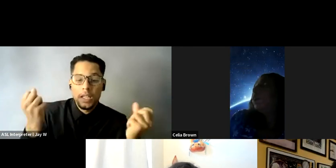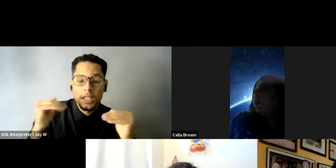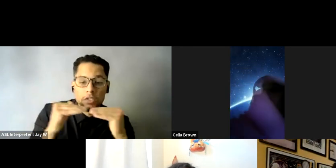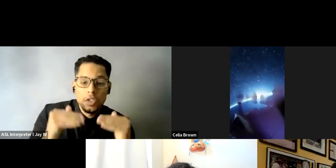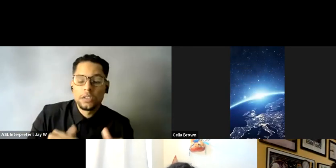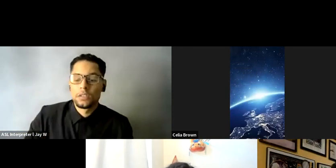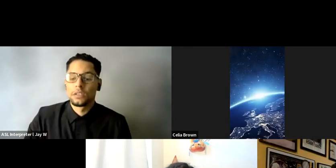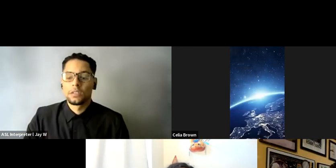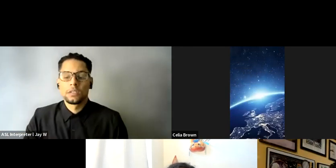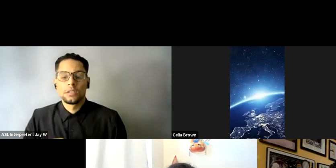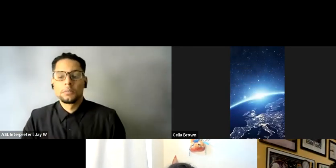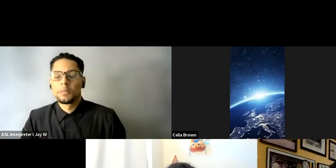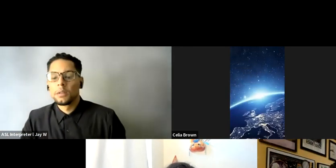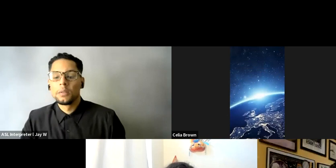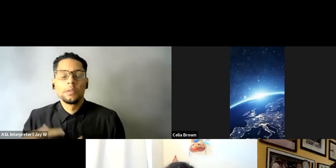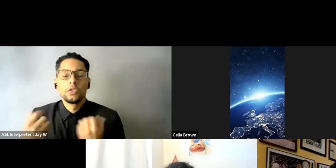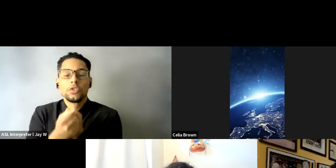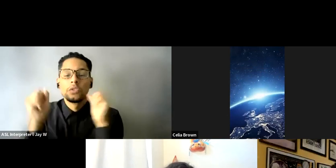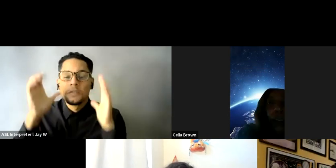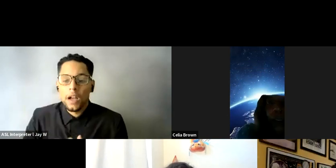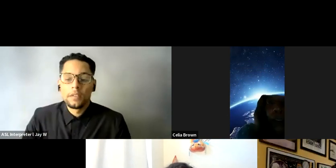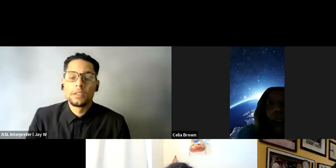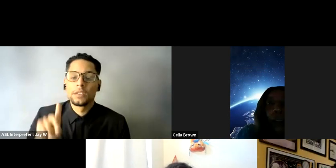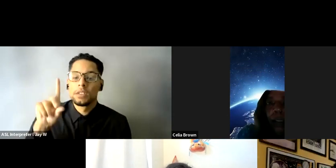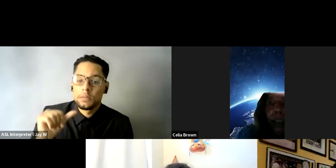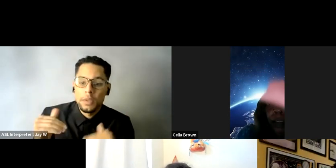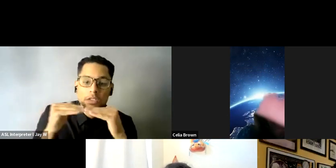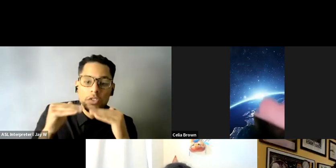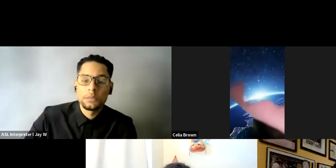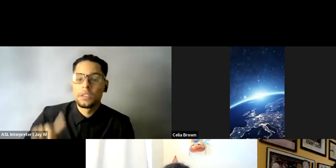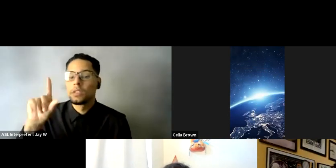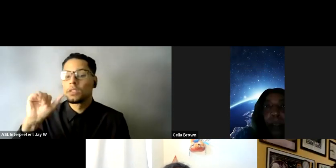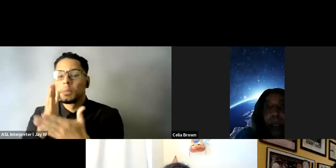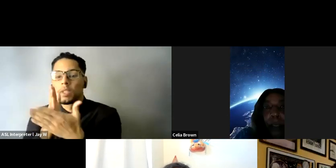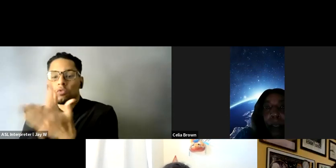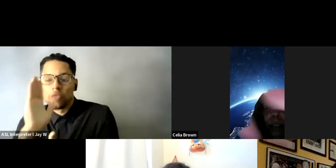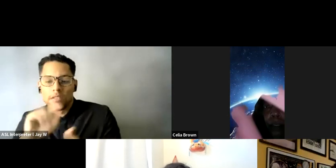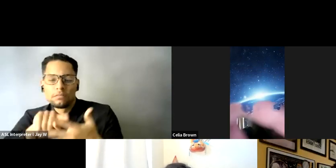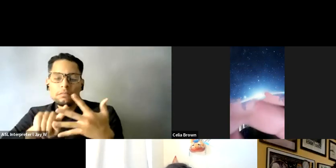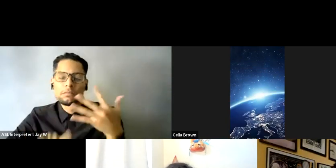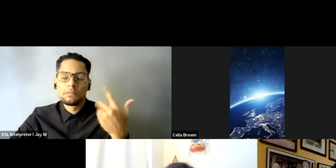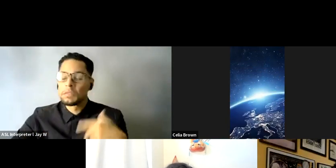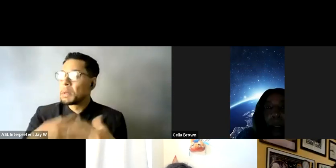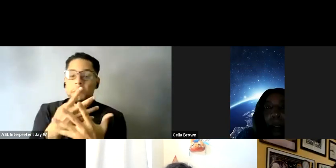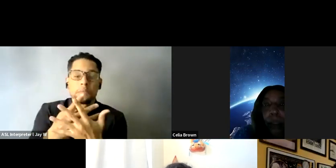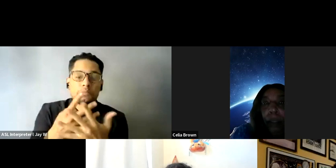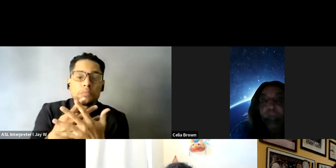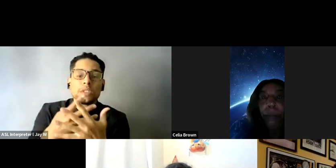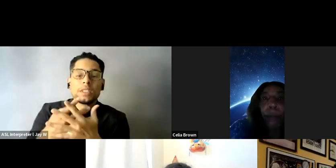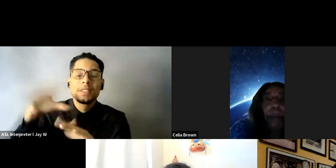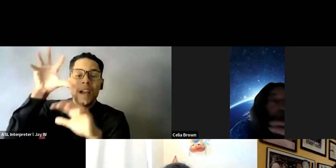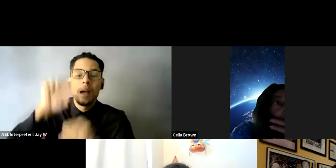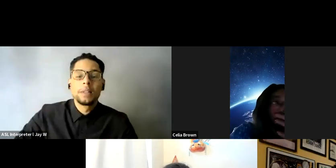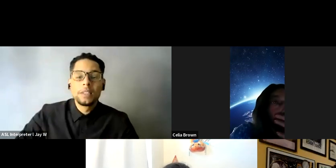psych survivors, mad pride, disability justice, disability rights, prison abolition, and so many